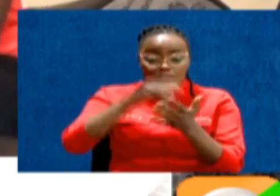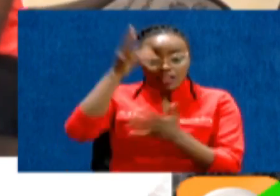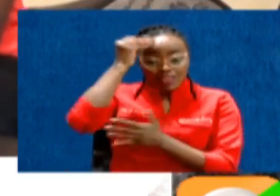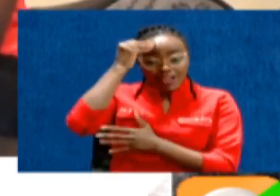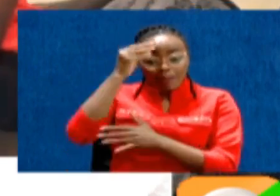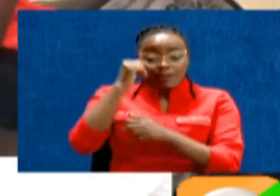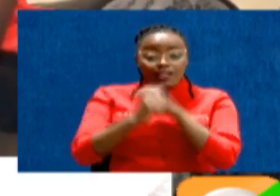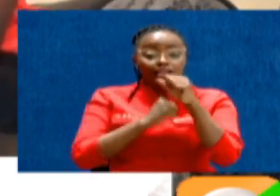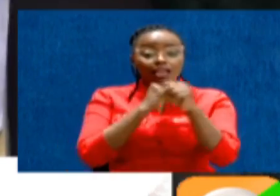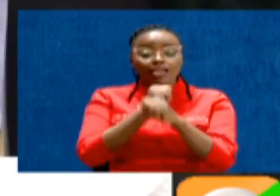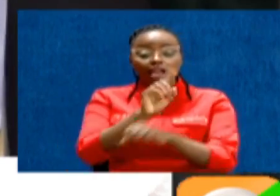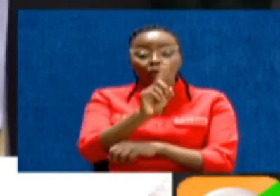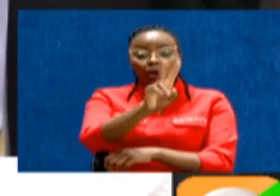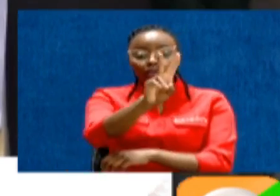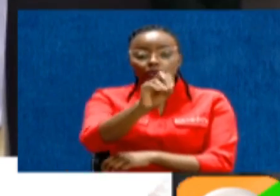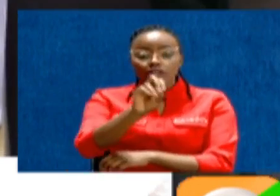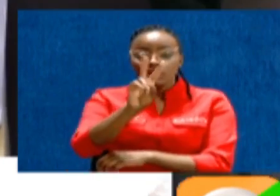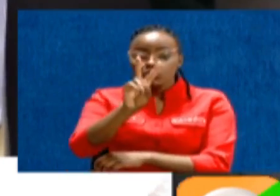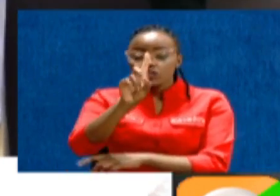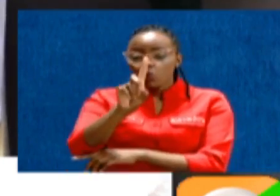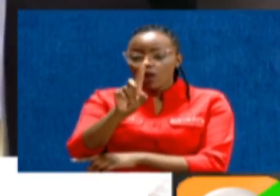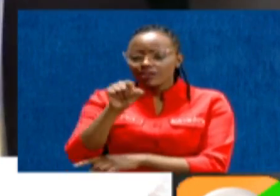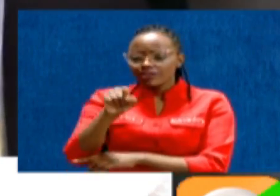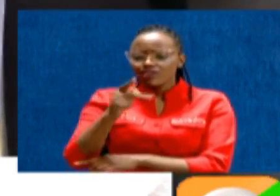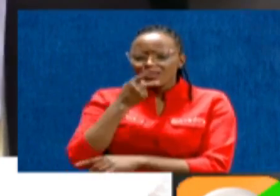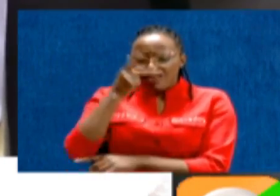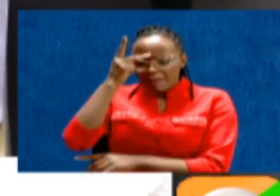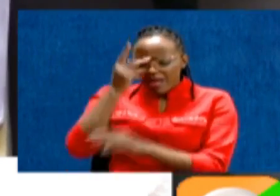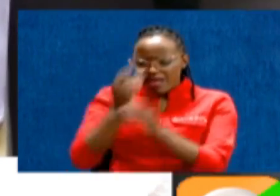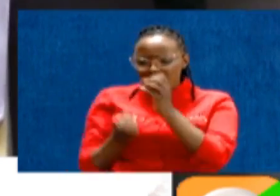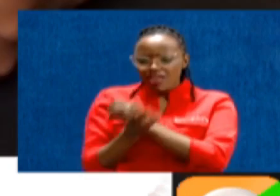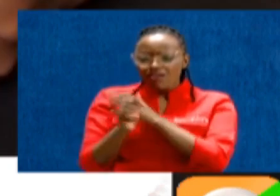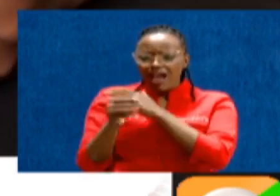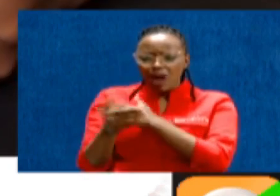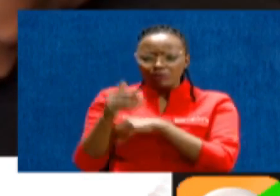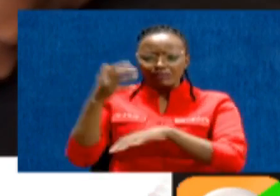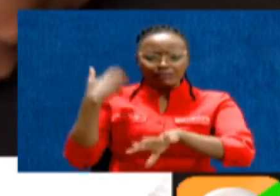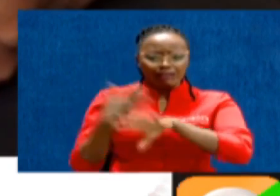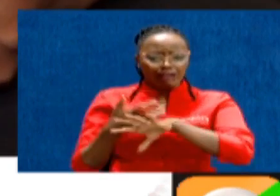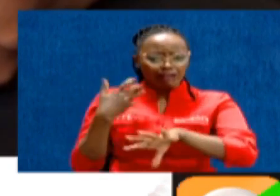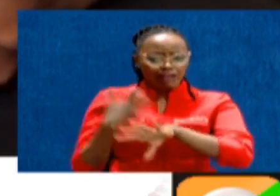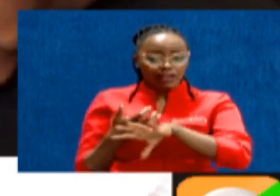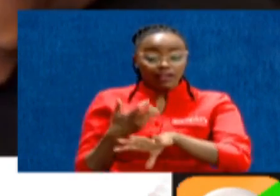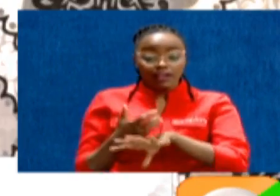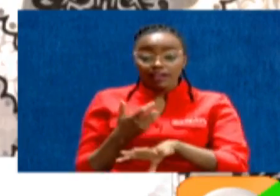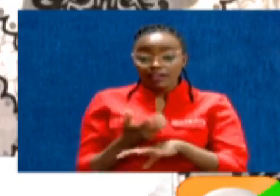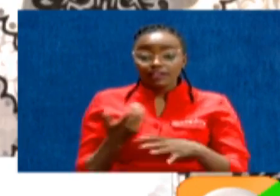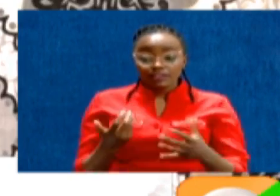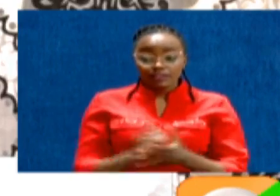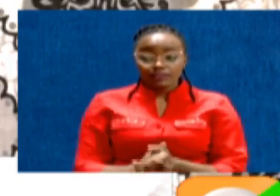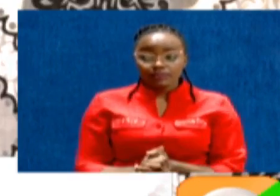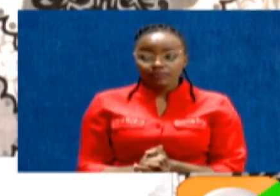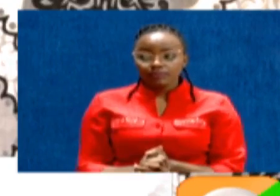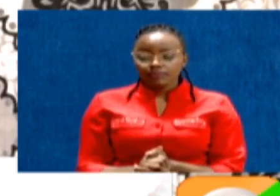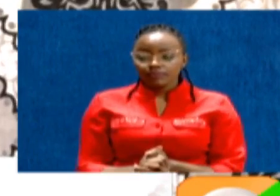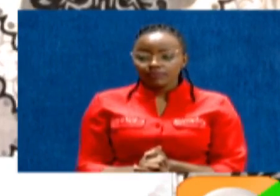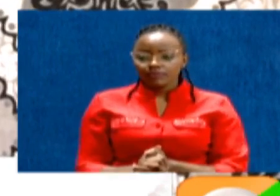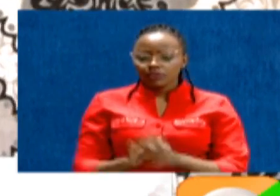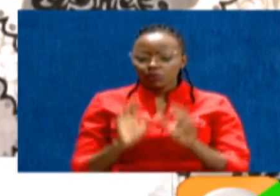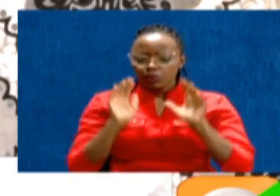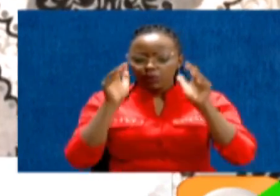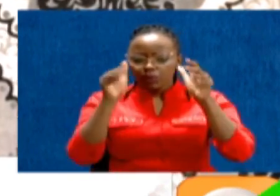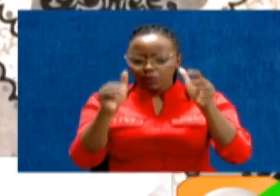2021. Susan narrates how explaining this to her children has proven to be a daunting task. Kwa tunaangalia speech ya